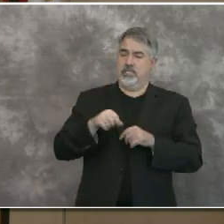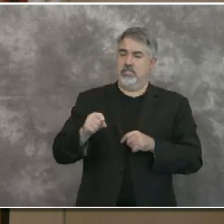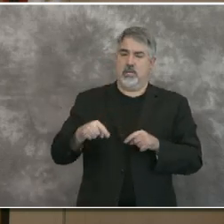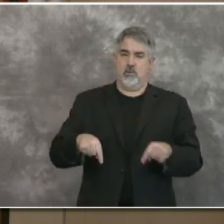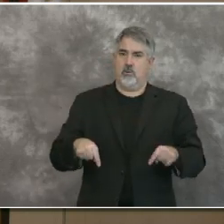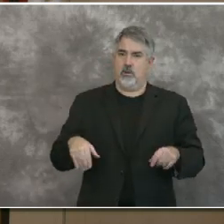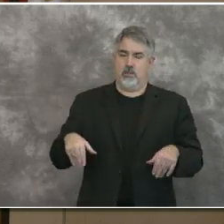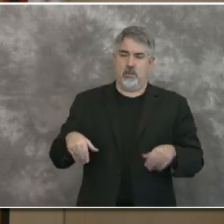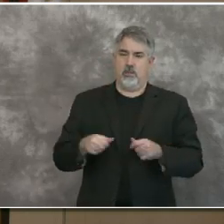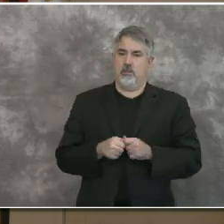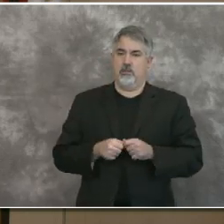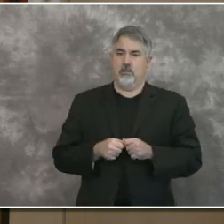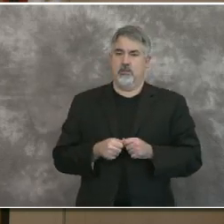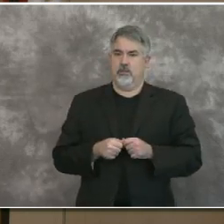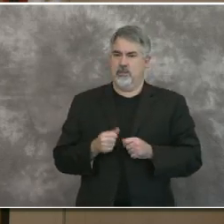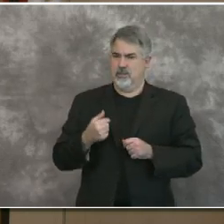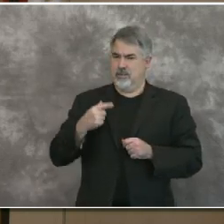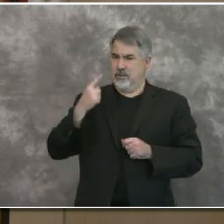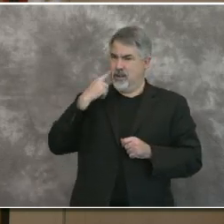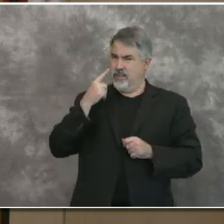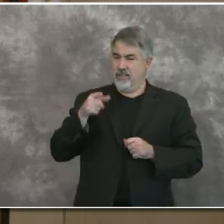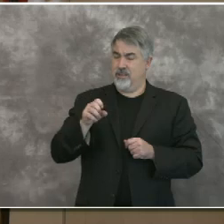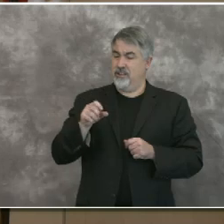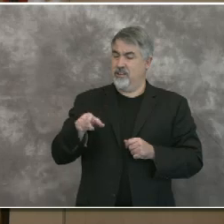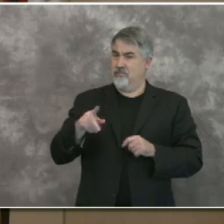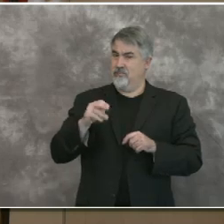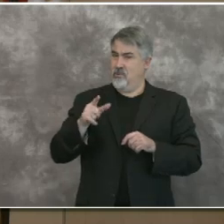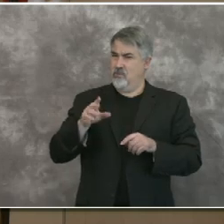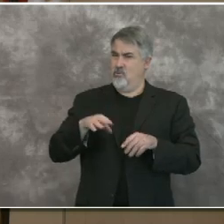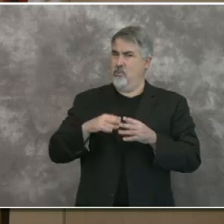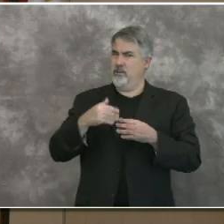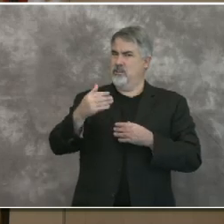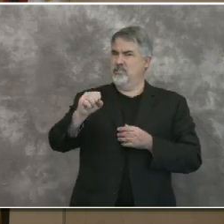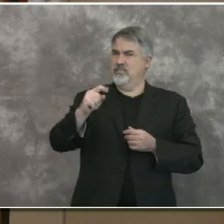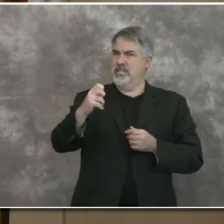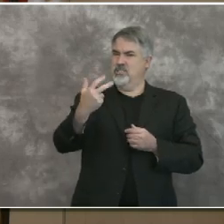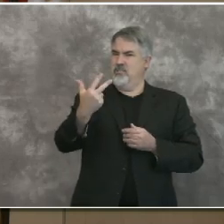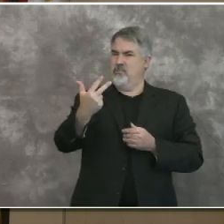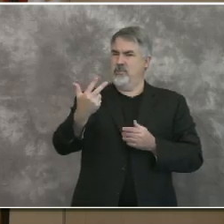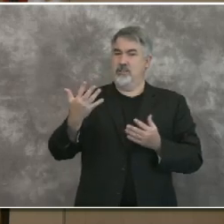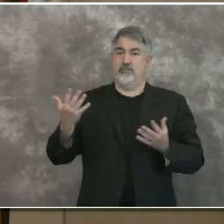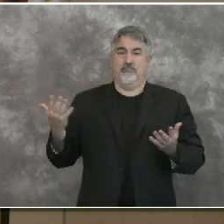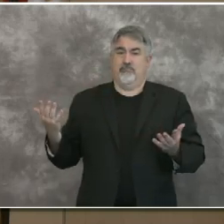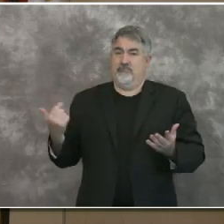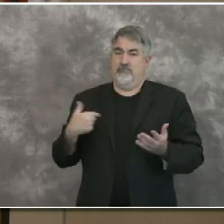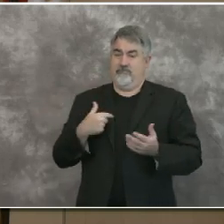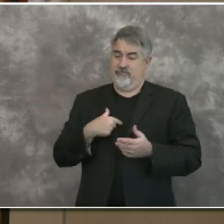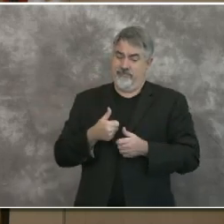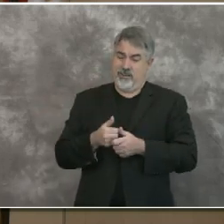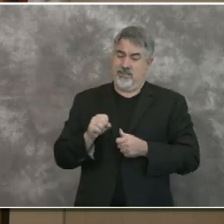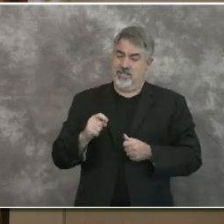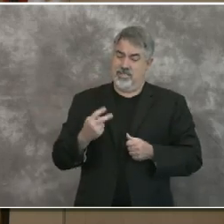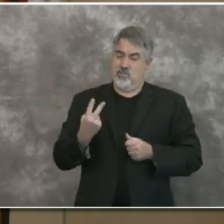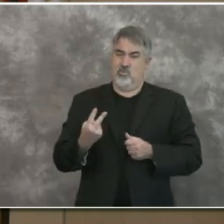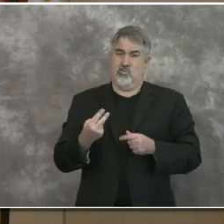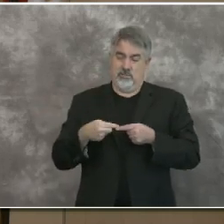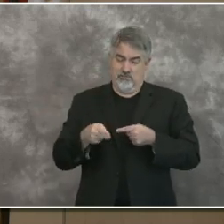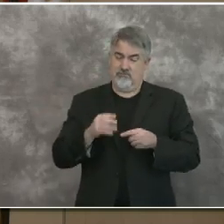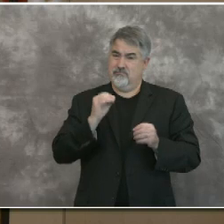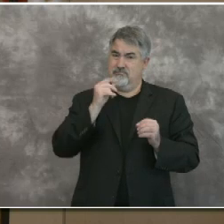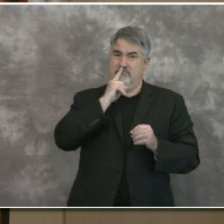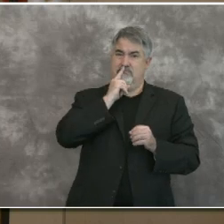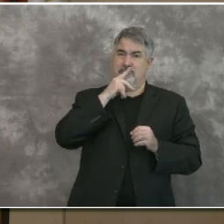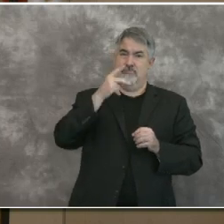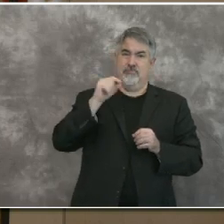in stage 3. So they're not in our current. Right now, the primary focus is